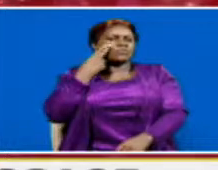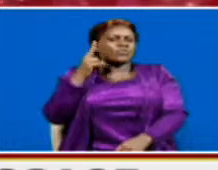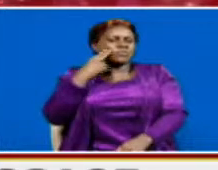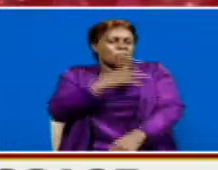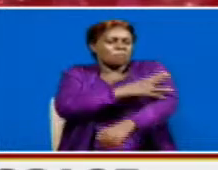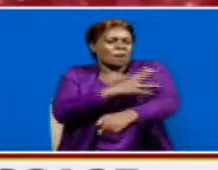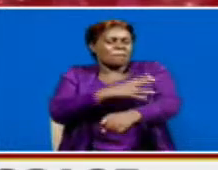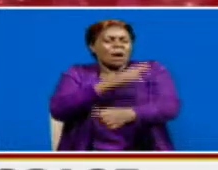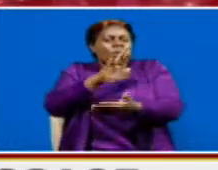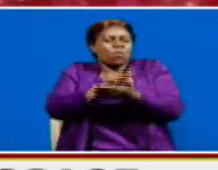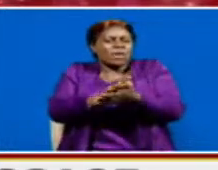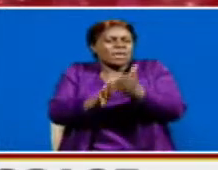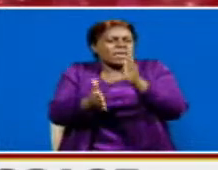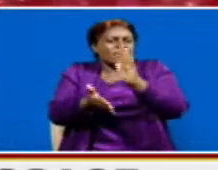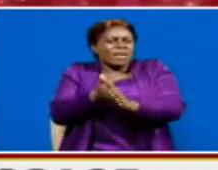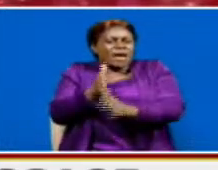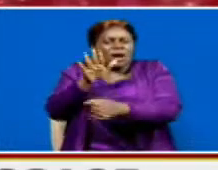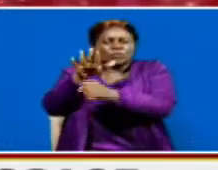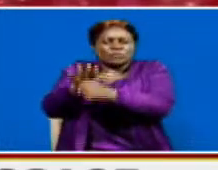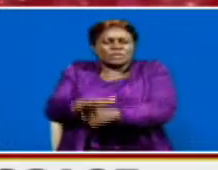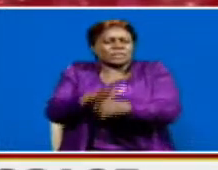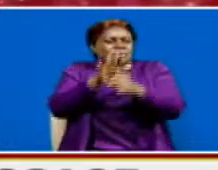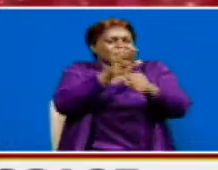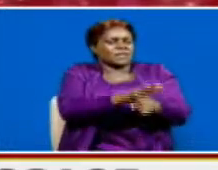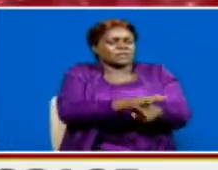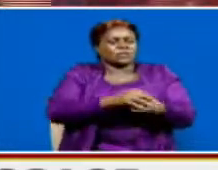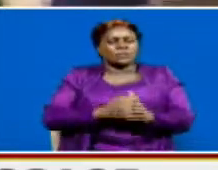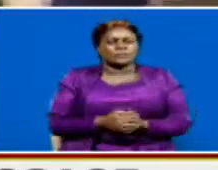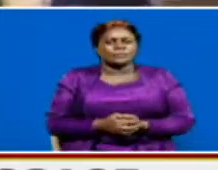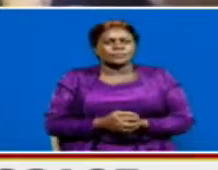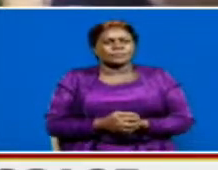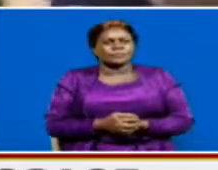diabetes, without discrimination.